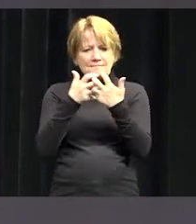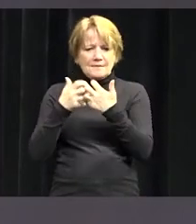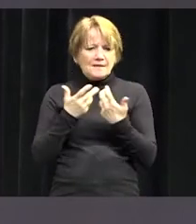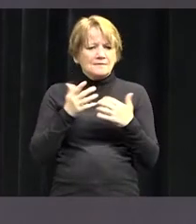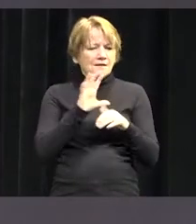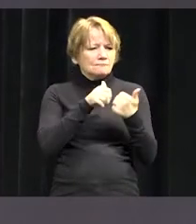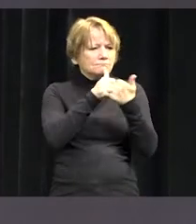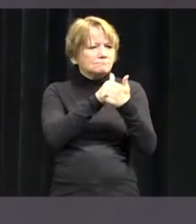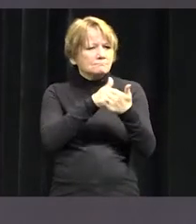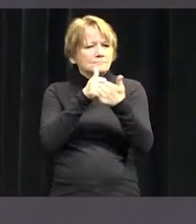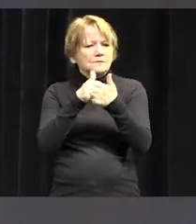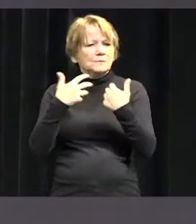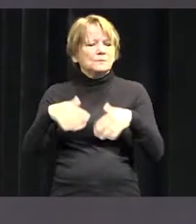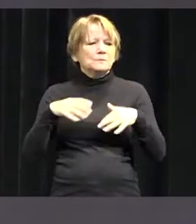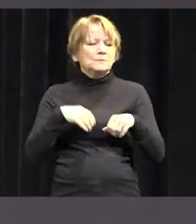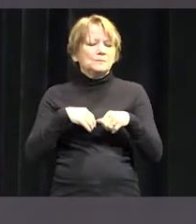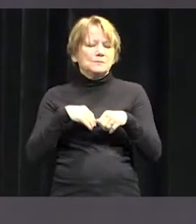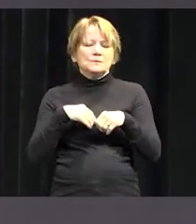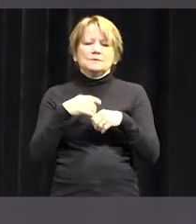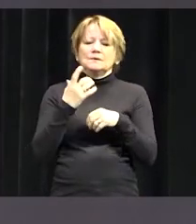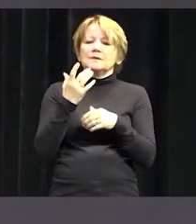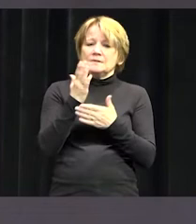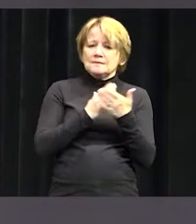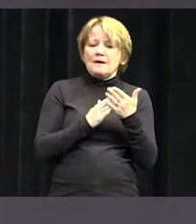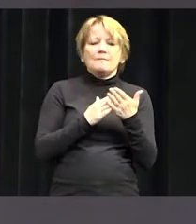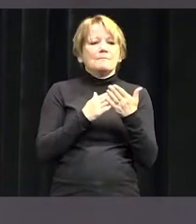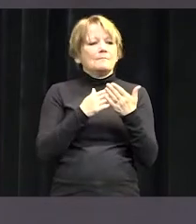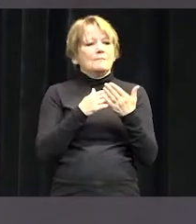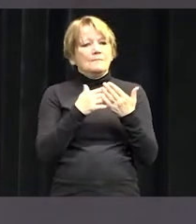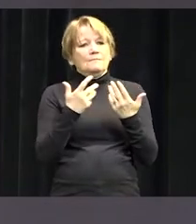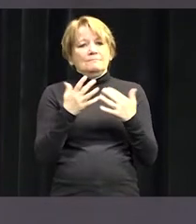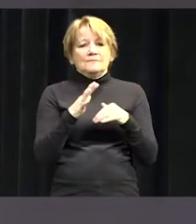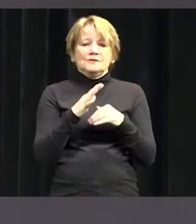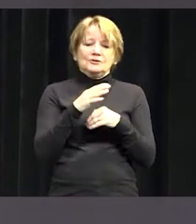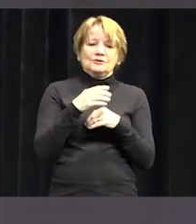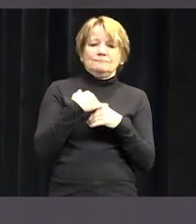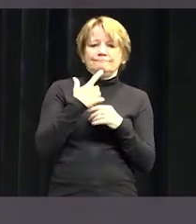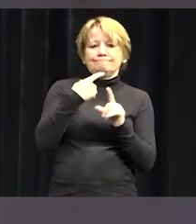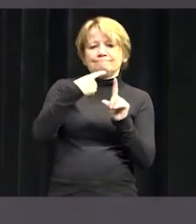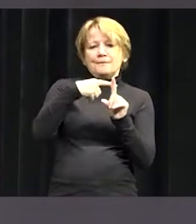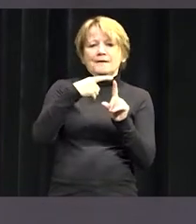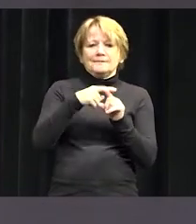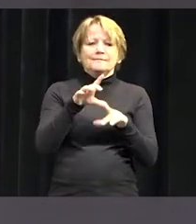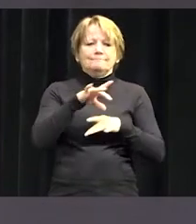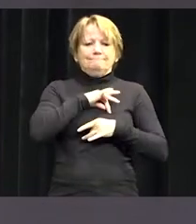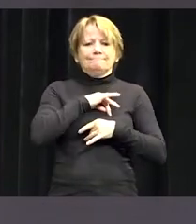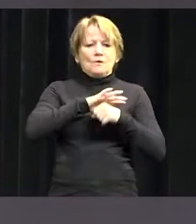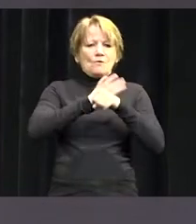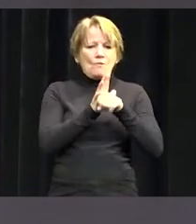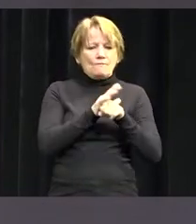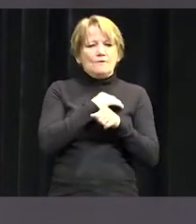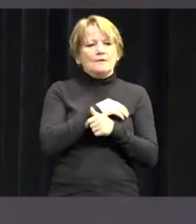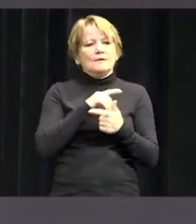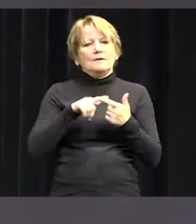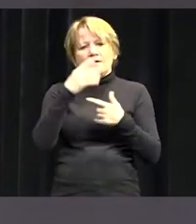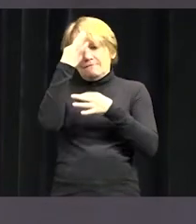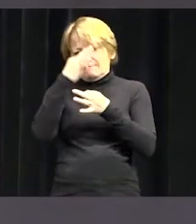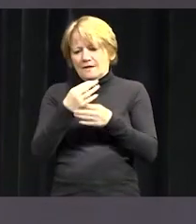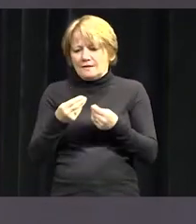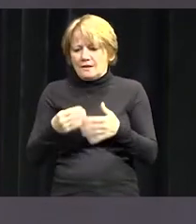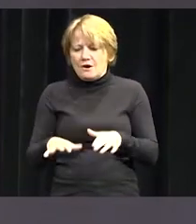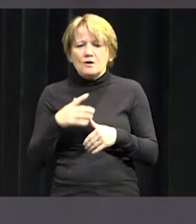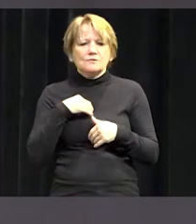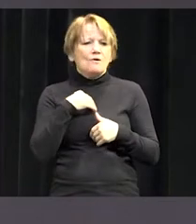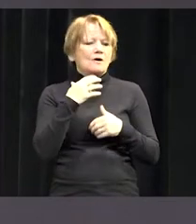reasons however we were able to manage with your dedication and perseverance